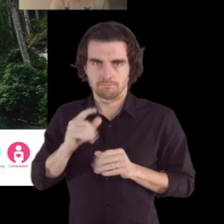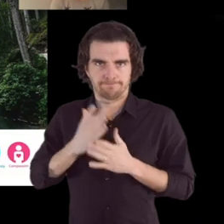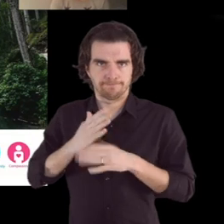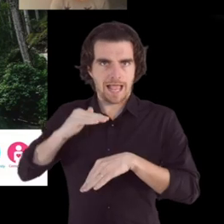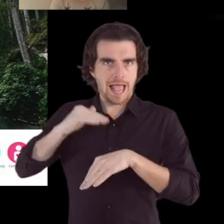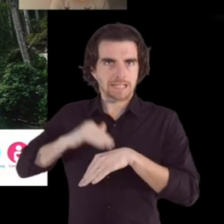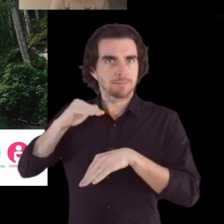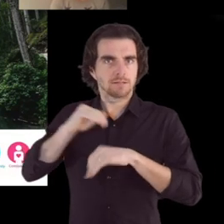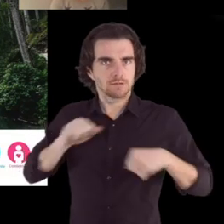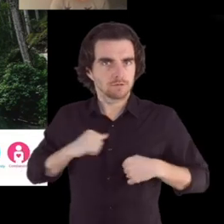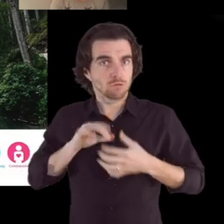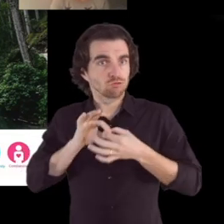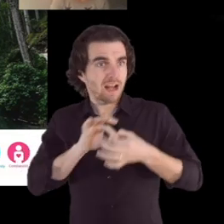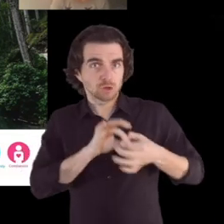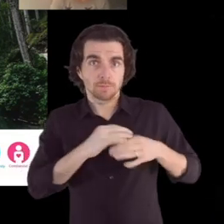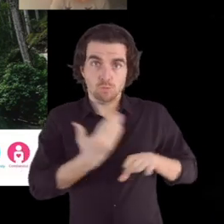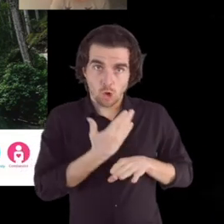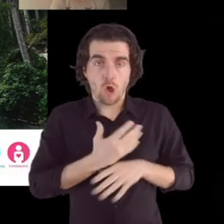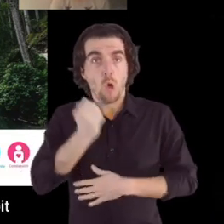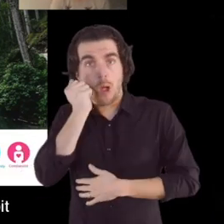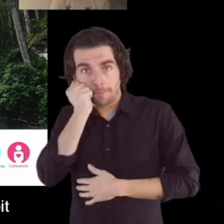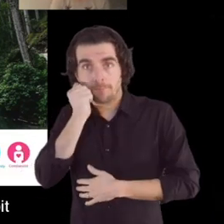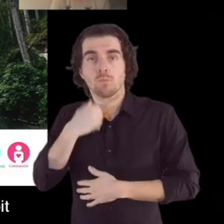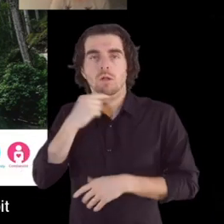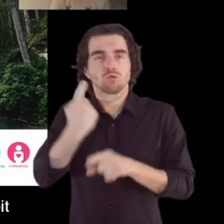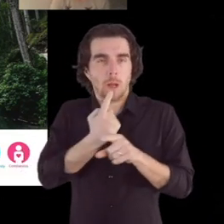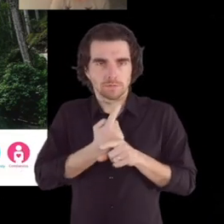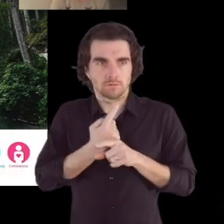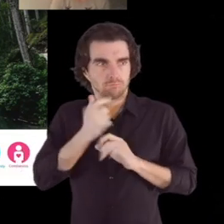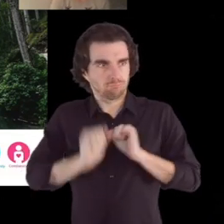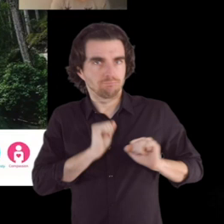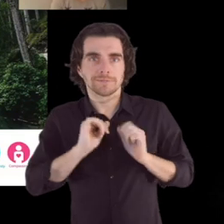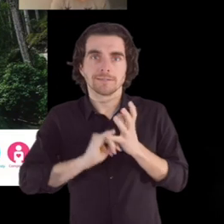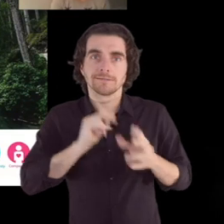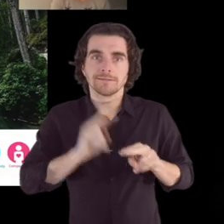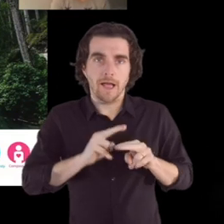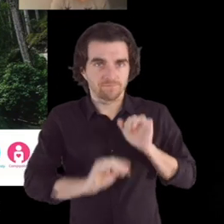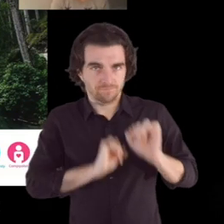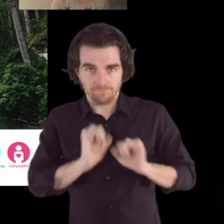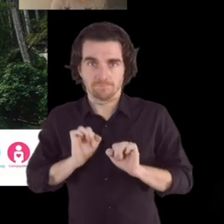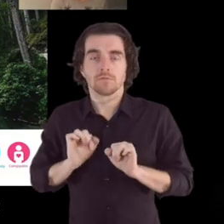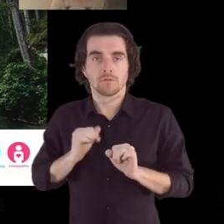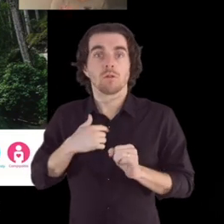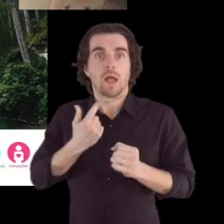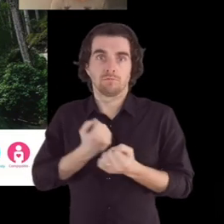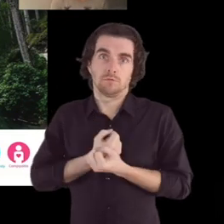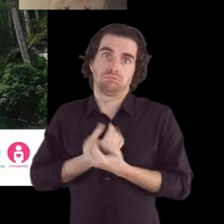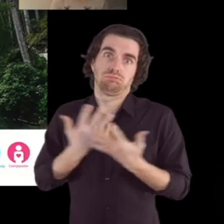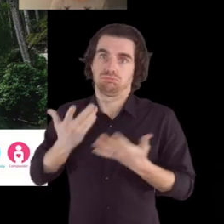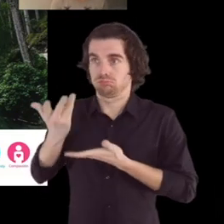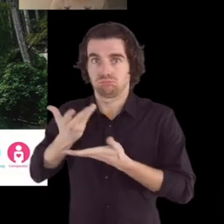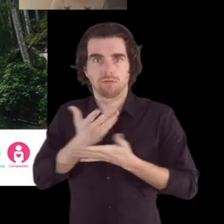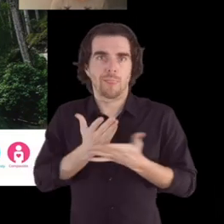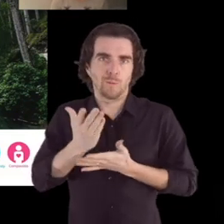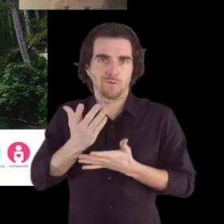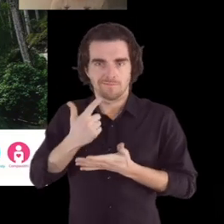impacted on our relationships in work and at home. And then we're going to talk a little bit about staff experiences. And obviously we've had hundreds of conversations